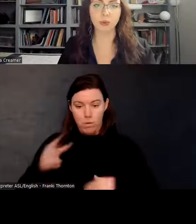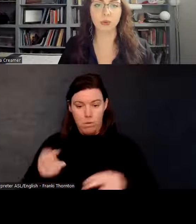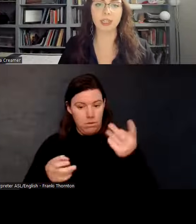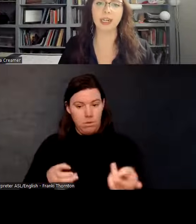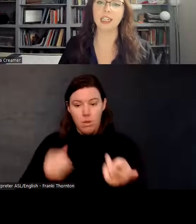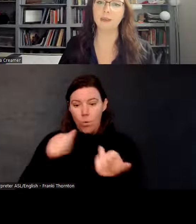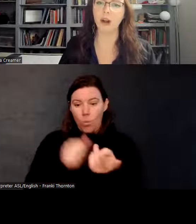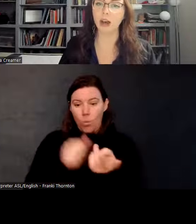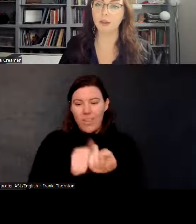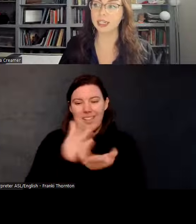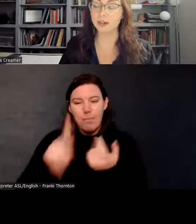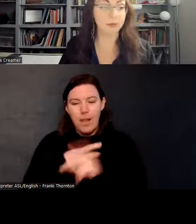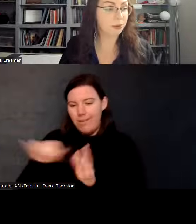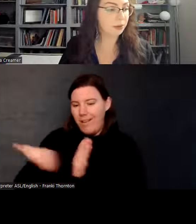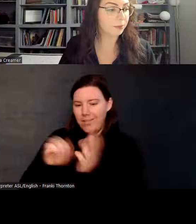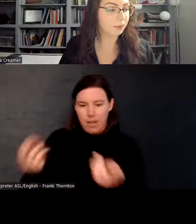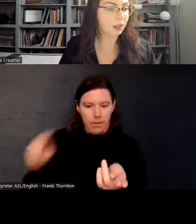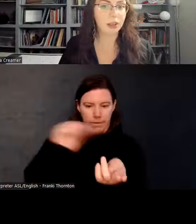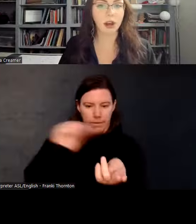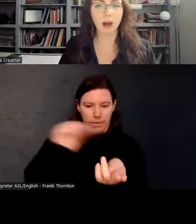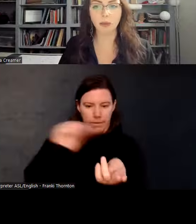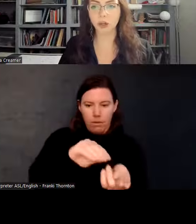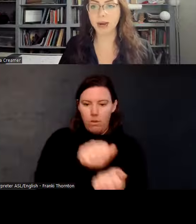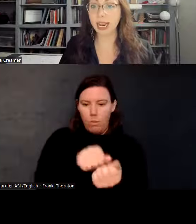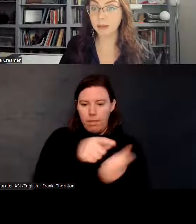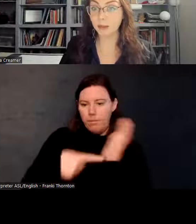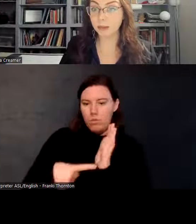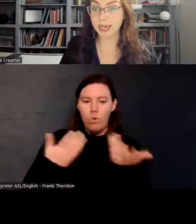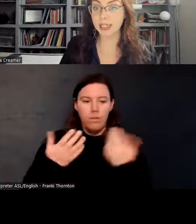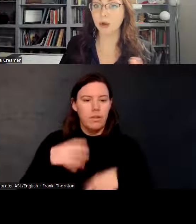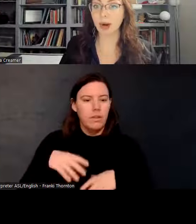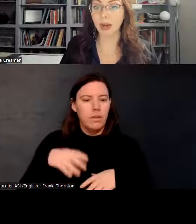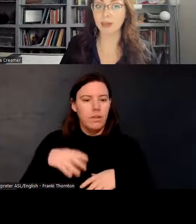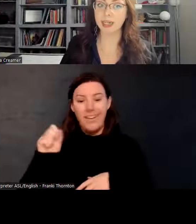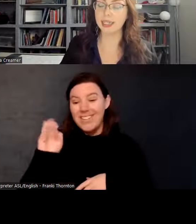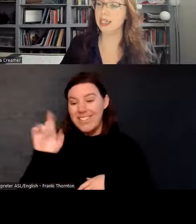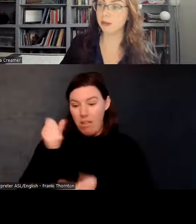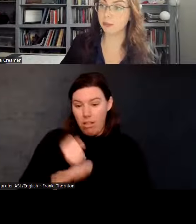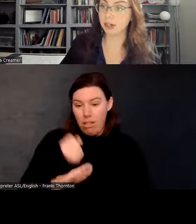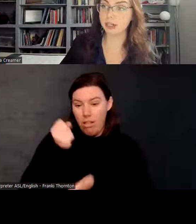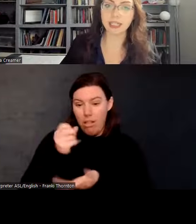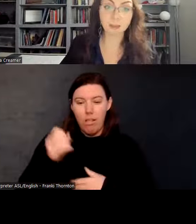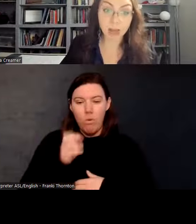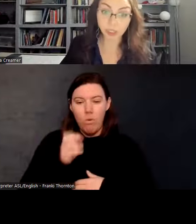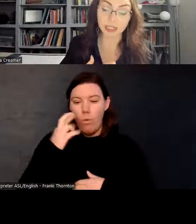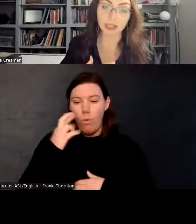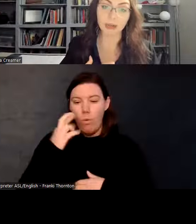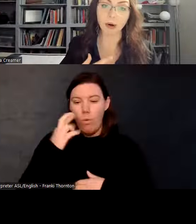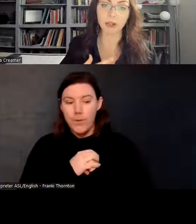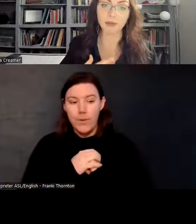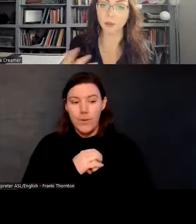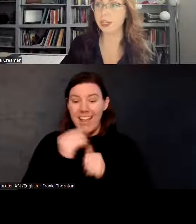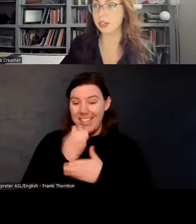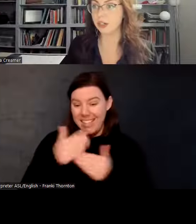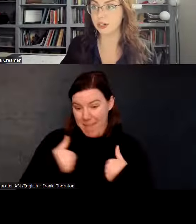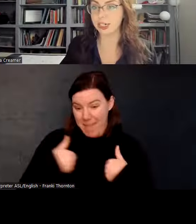and tools and small offerings of food, shown by animal remains around and in some of the burials, especially in